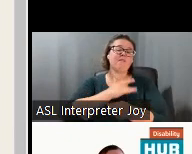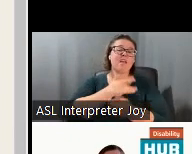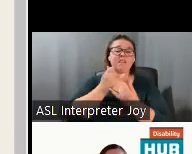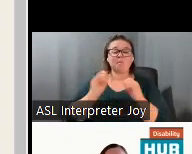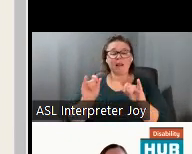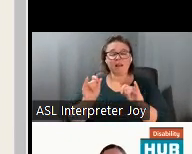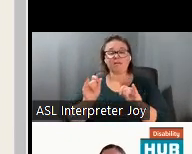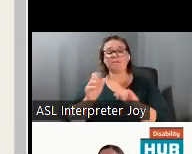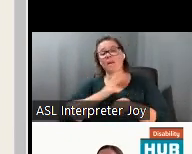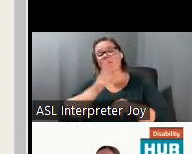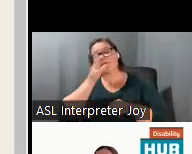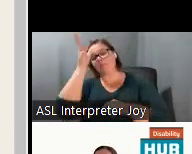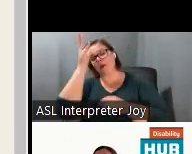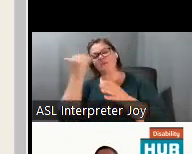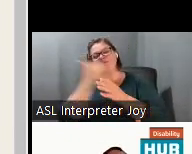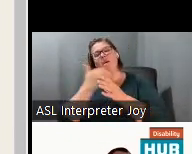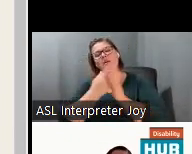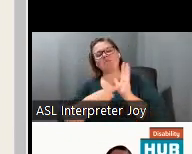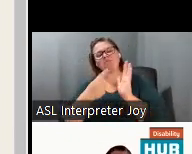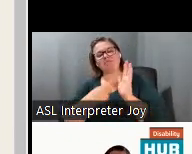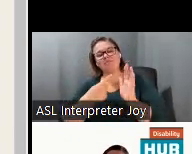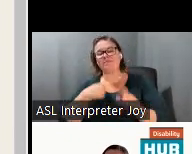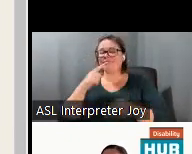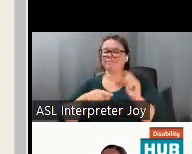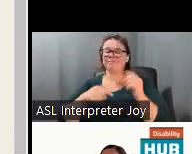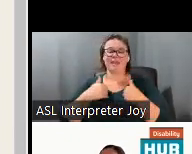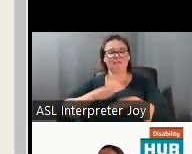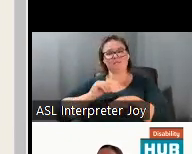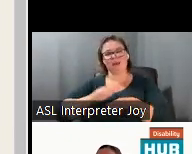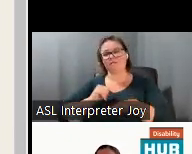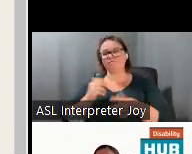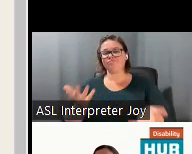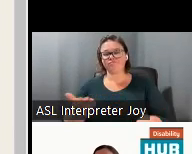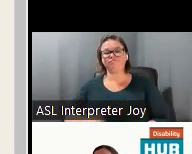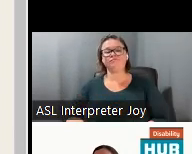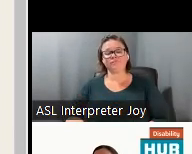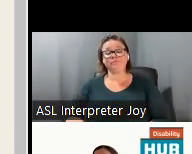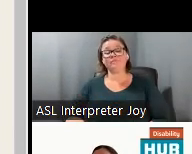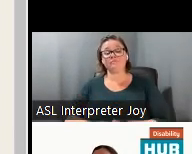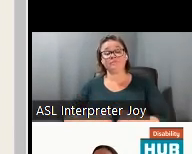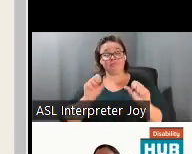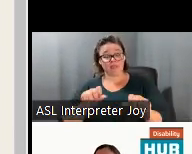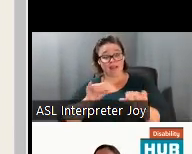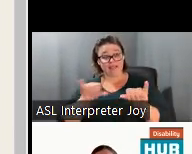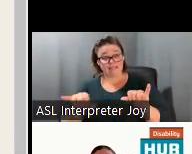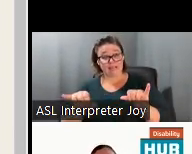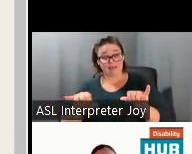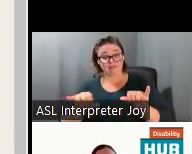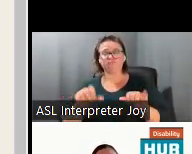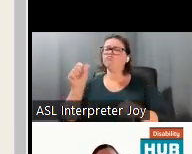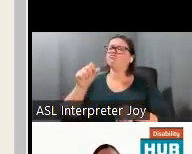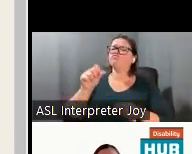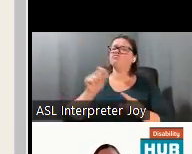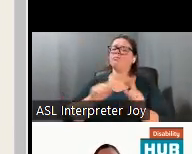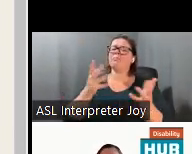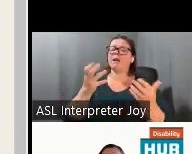My parents bug me sometimes. I can't have a pet here. And can I stay in my current housing? Yes, but I